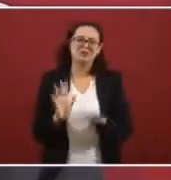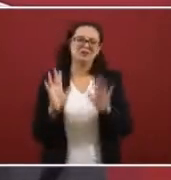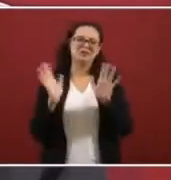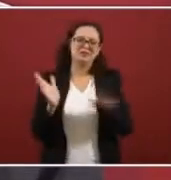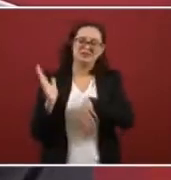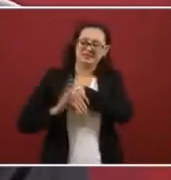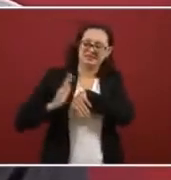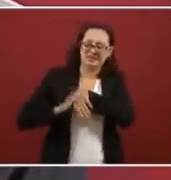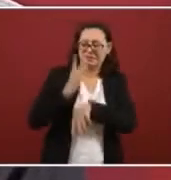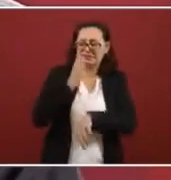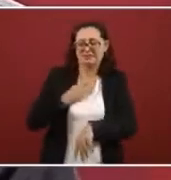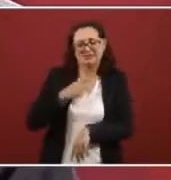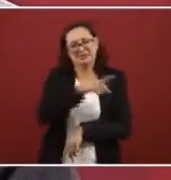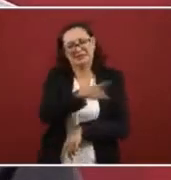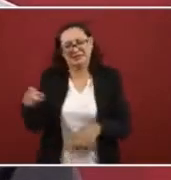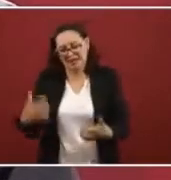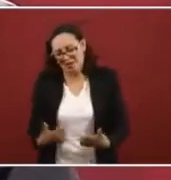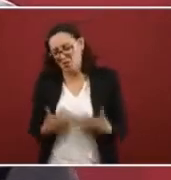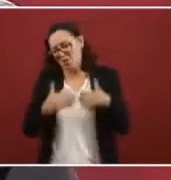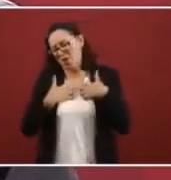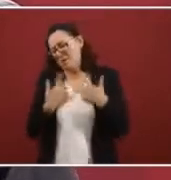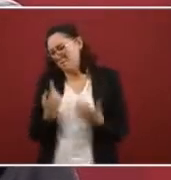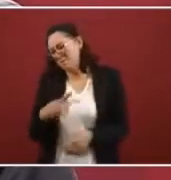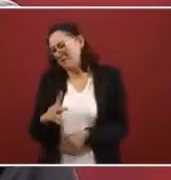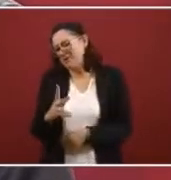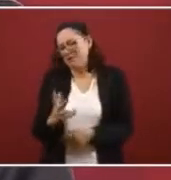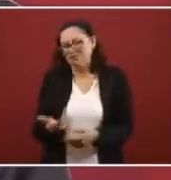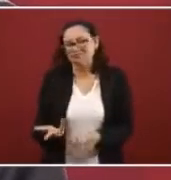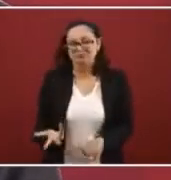they've commented that they get mad.